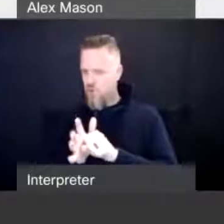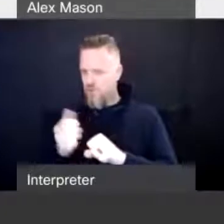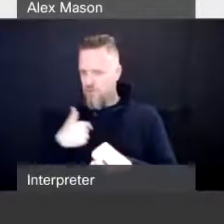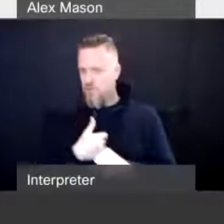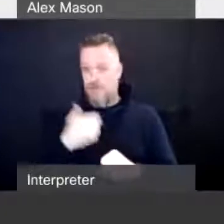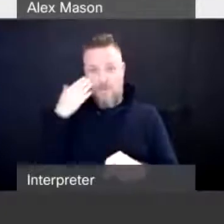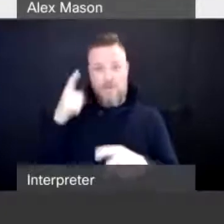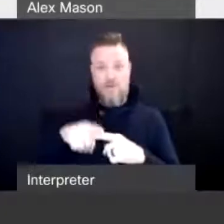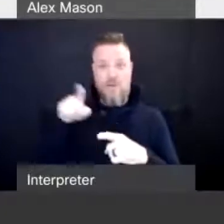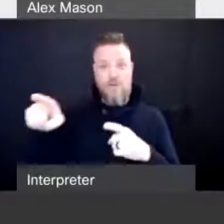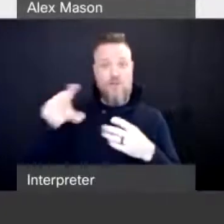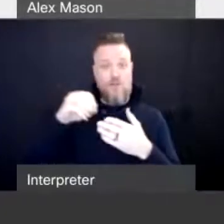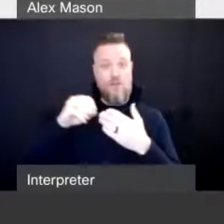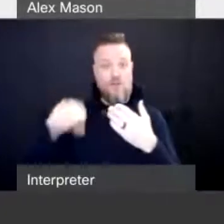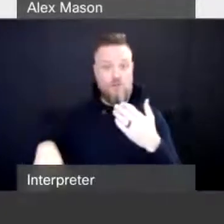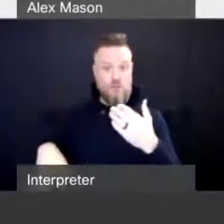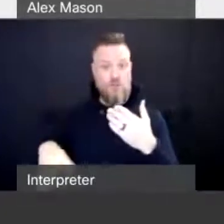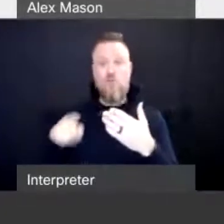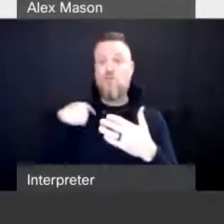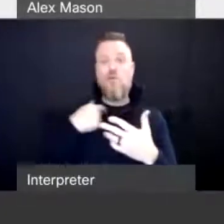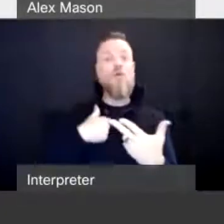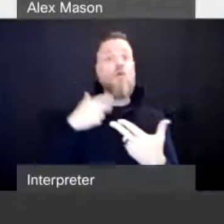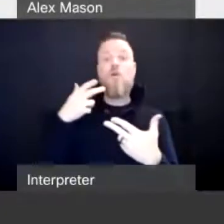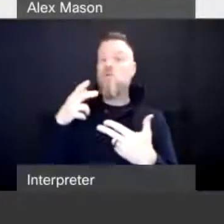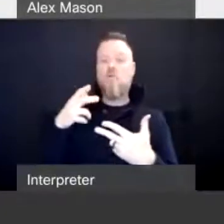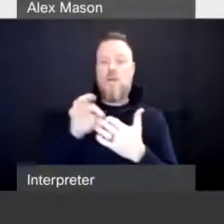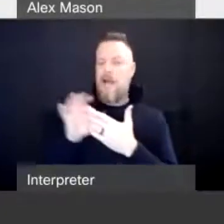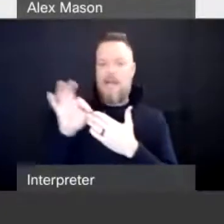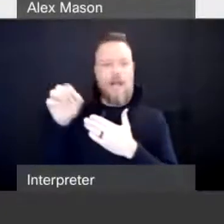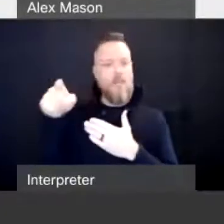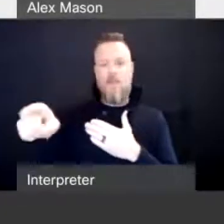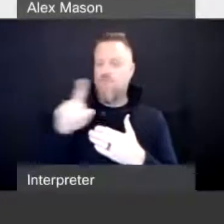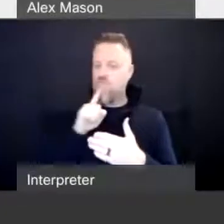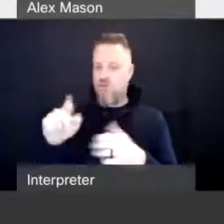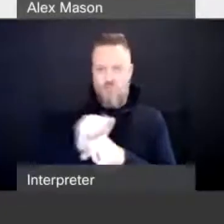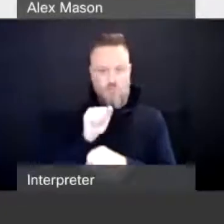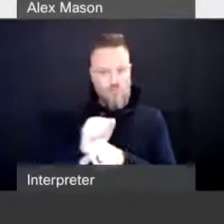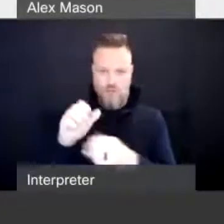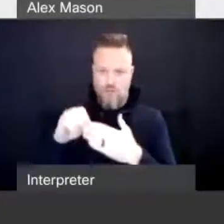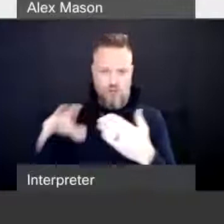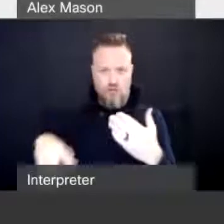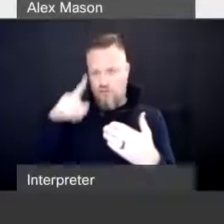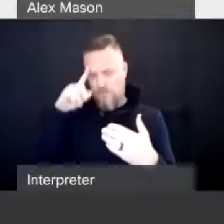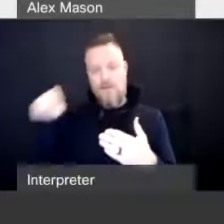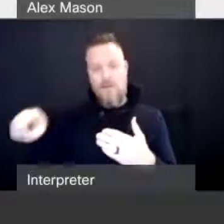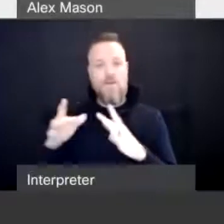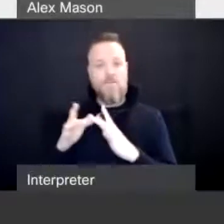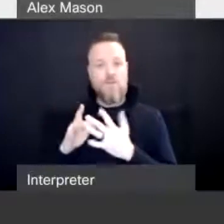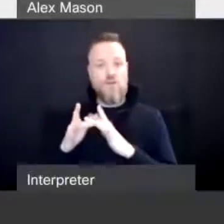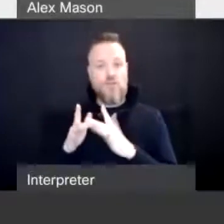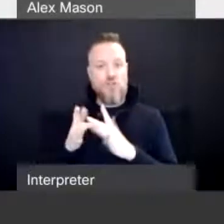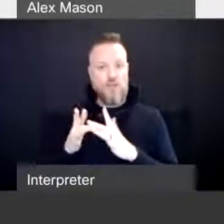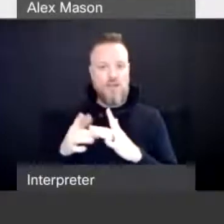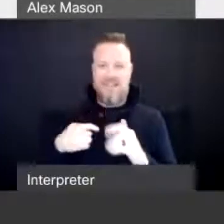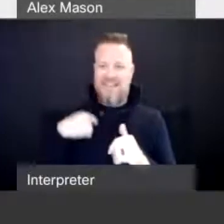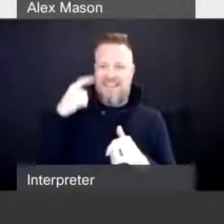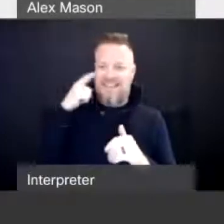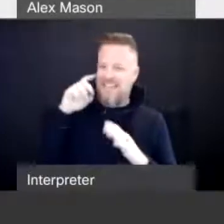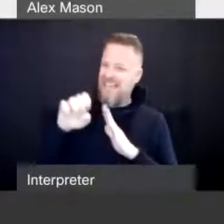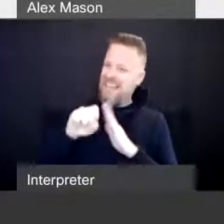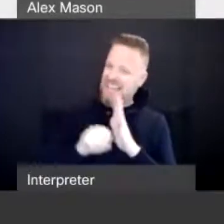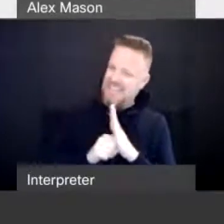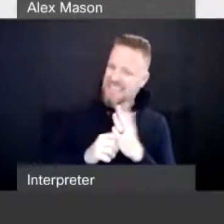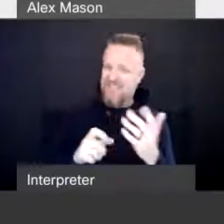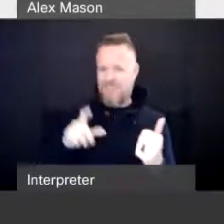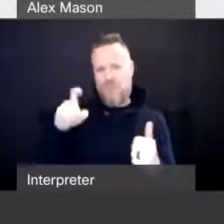the students that are counted as virtual from the calculation. And so ethically, I think that's probably the right thing to do and should